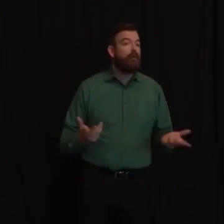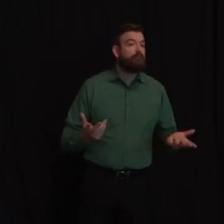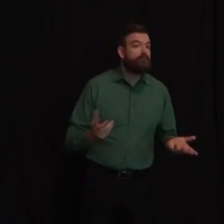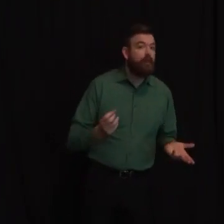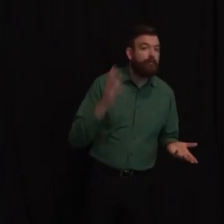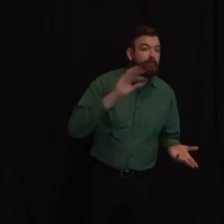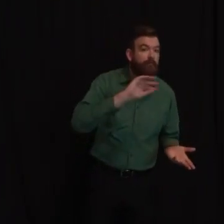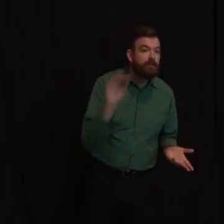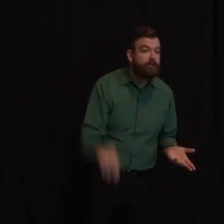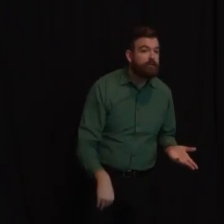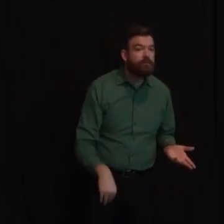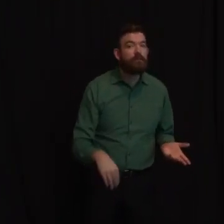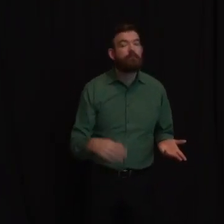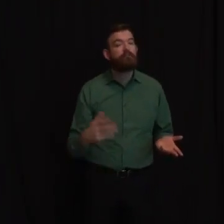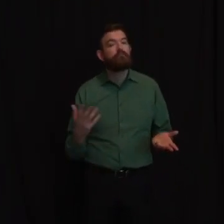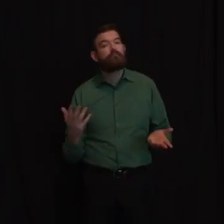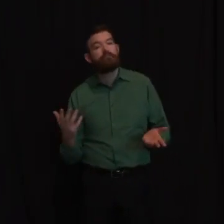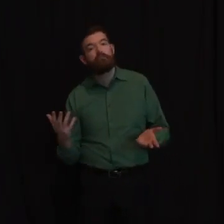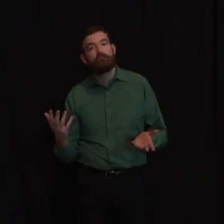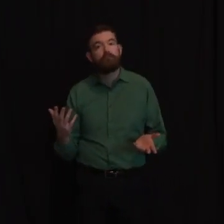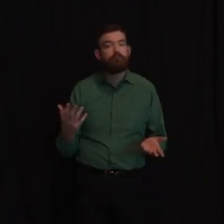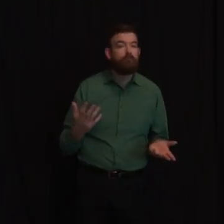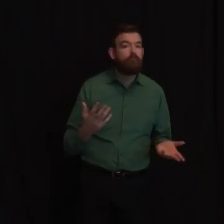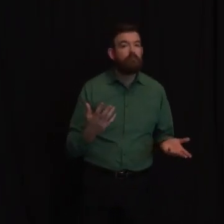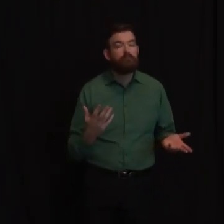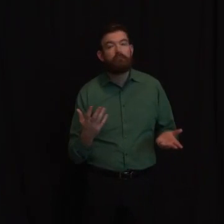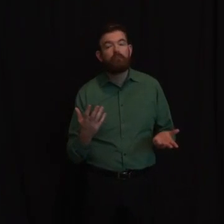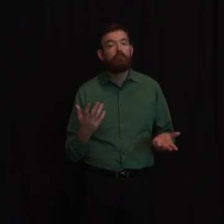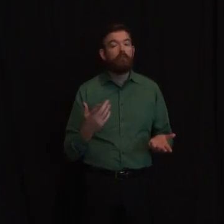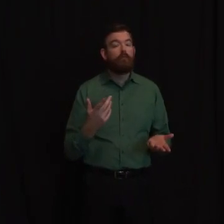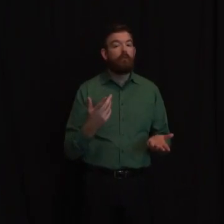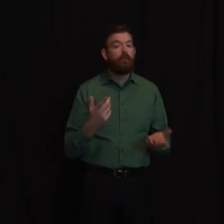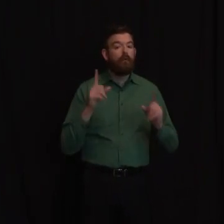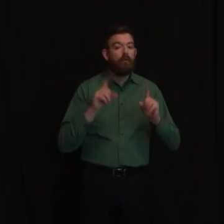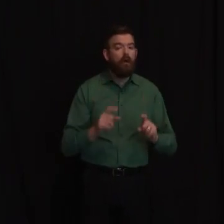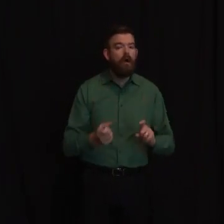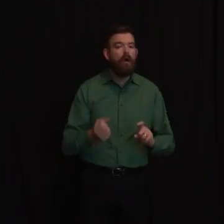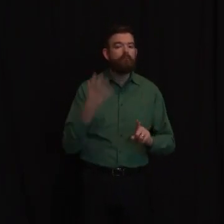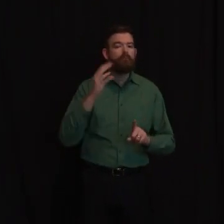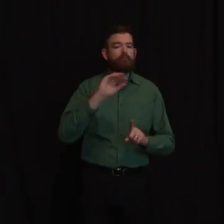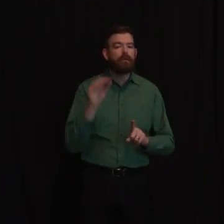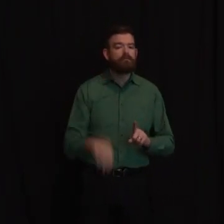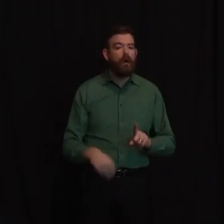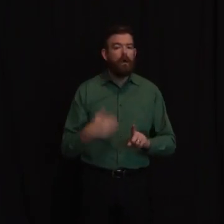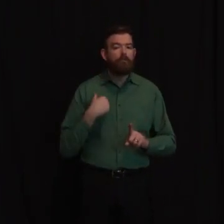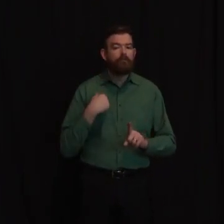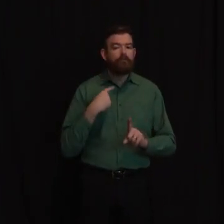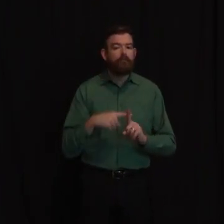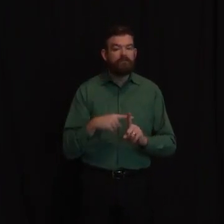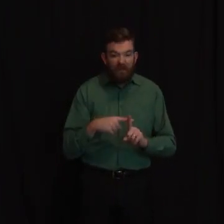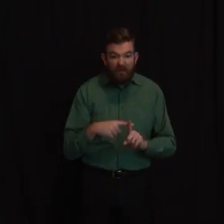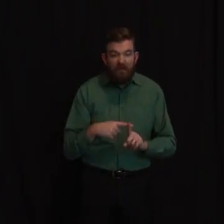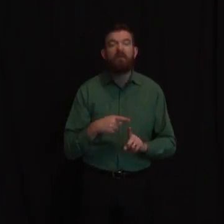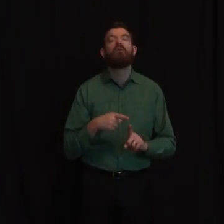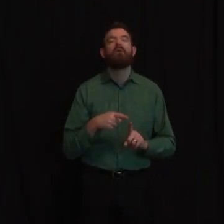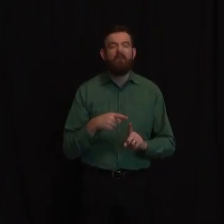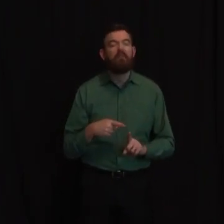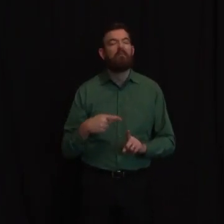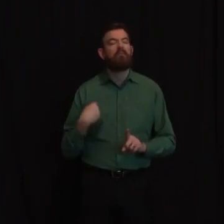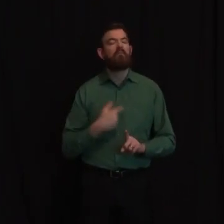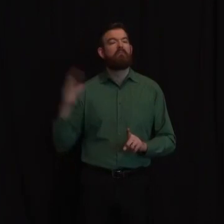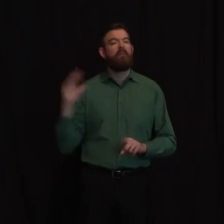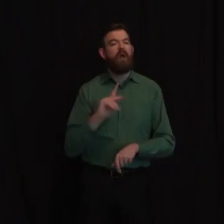reopen the economy? Is it a statistically significant percentage? What would you look at